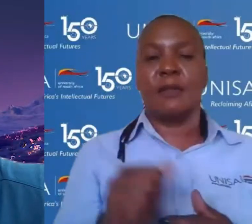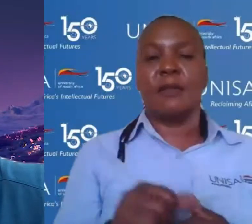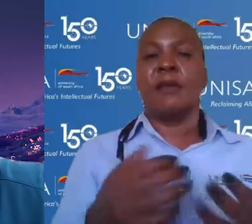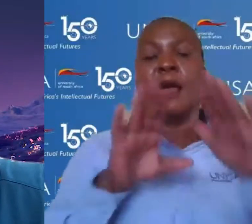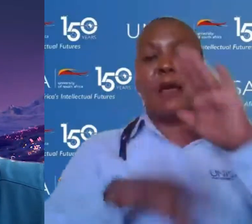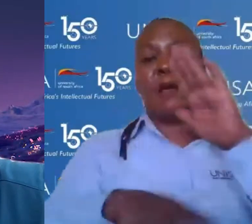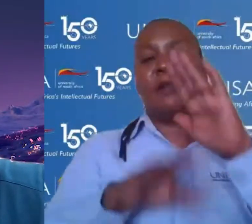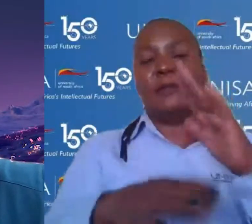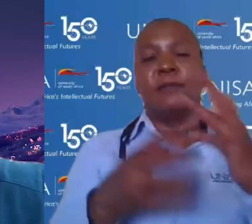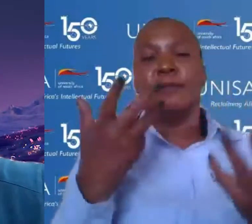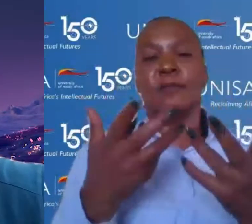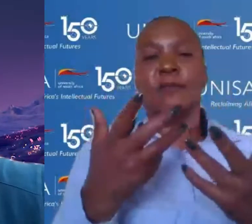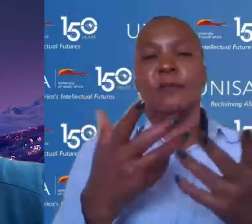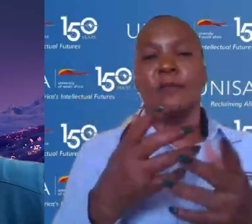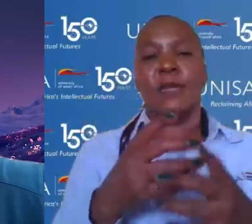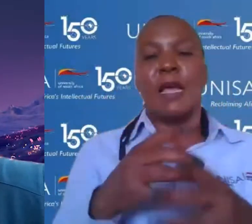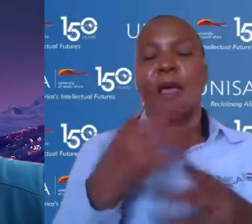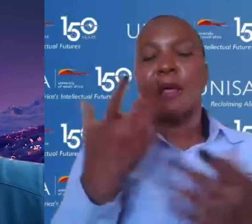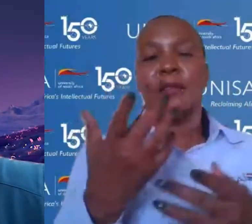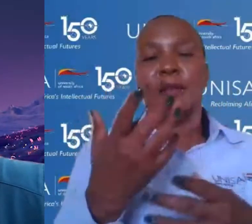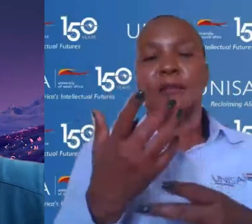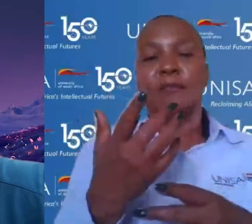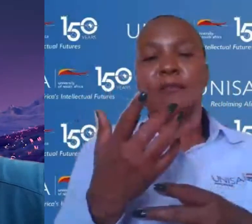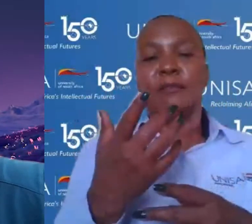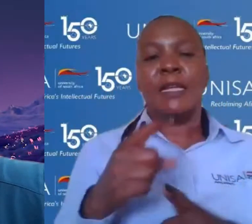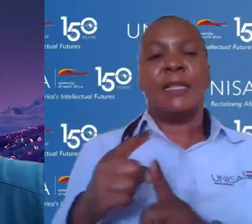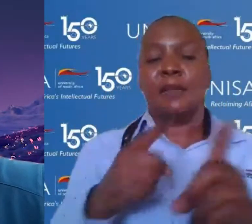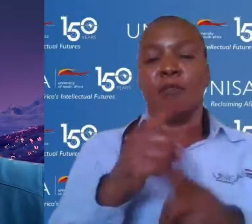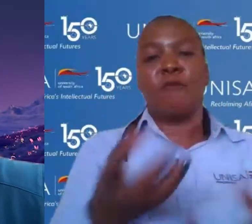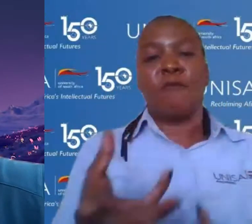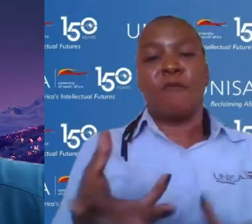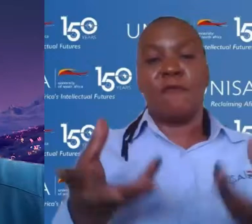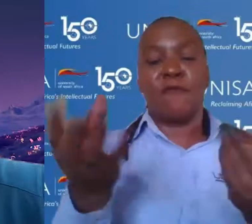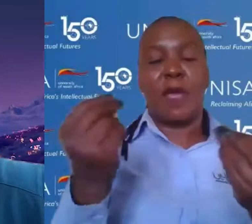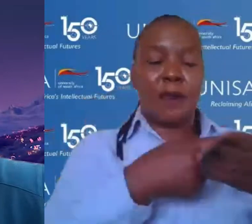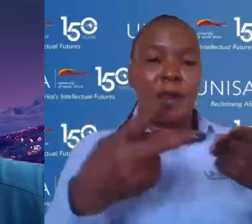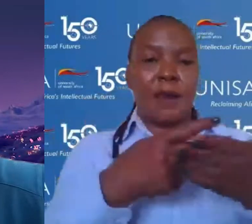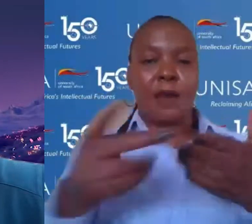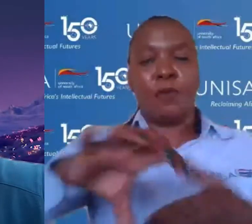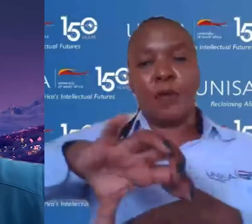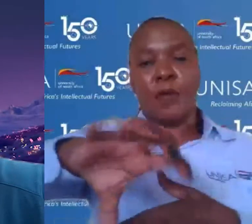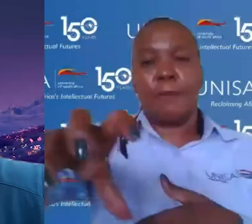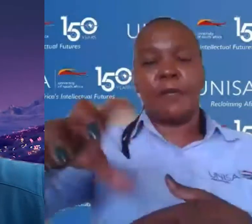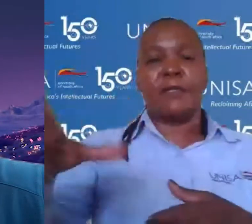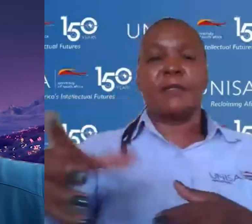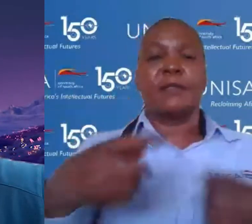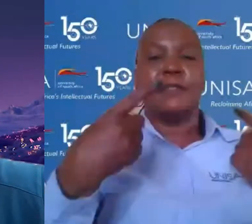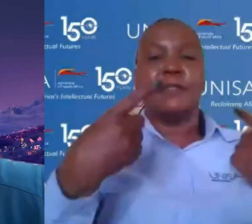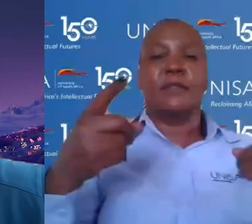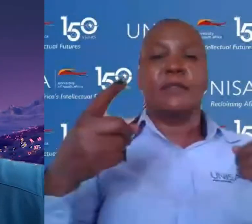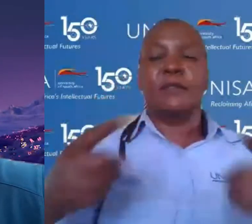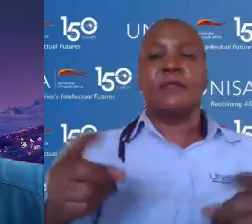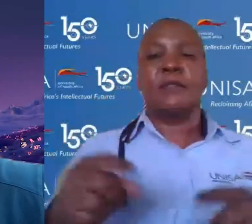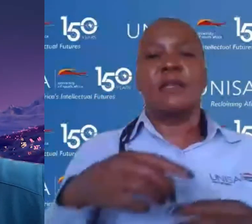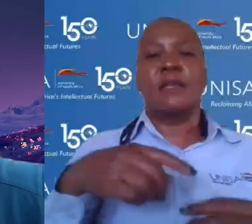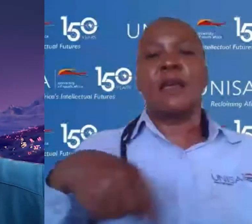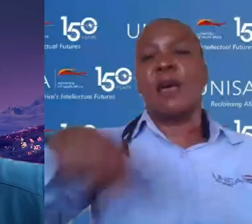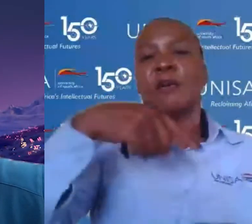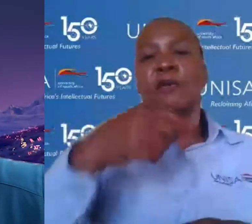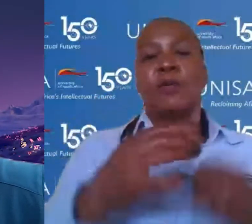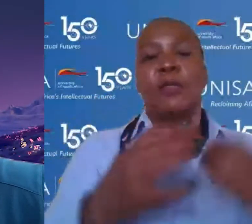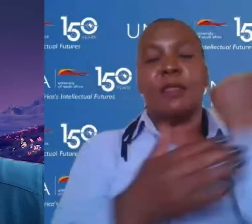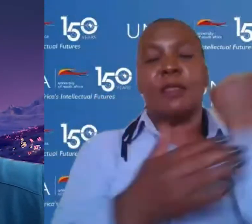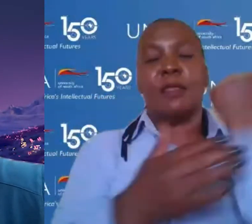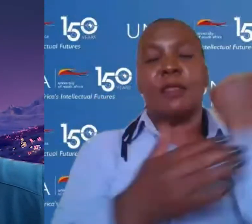under directions, you will find the address to the campuses around the country. I see we've